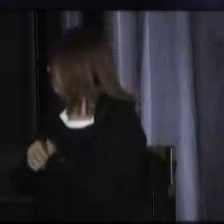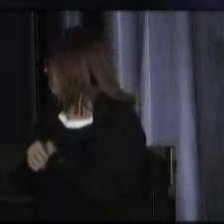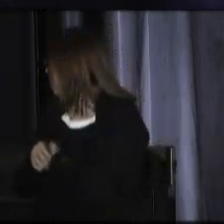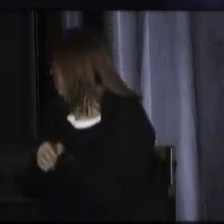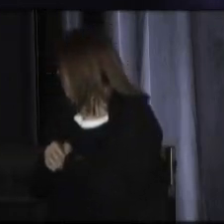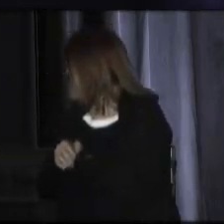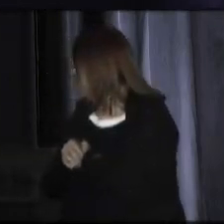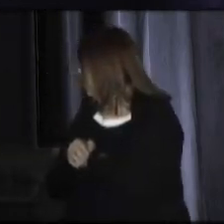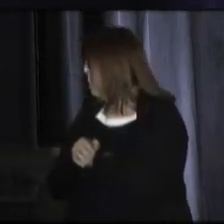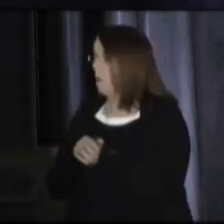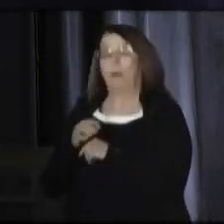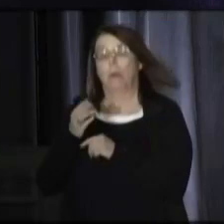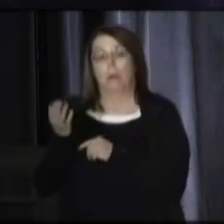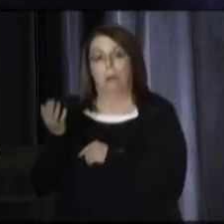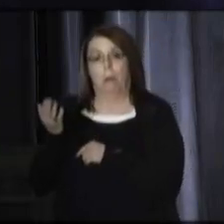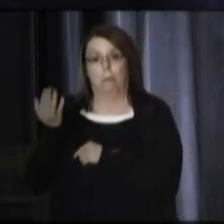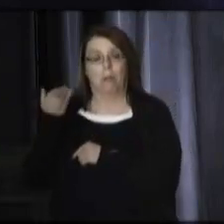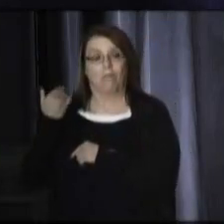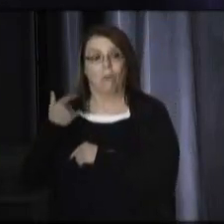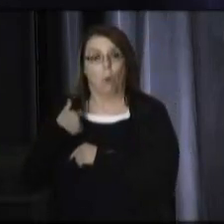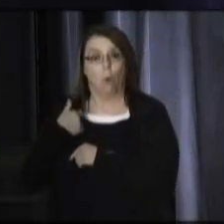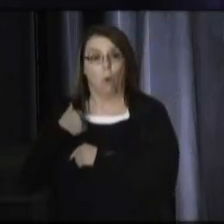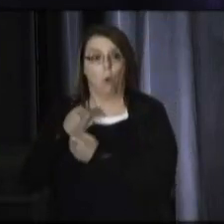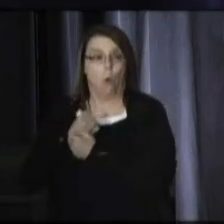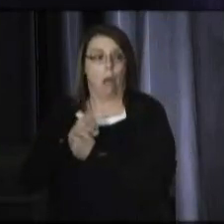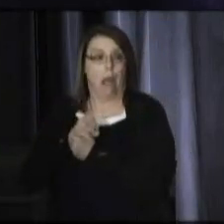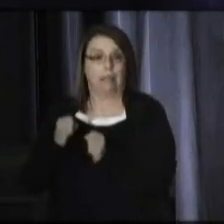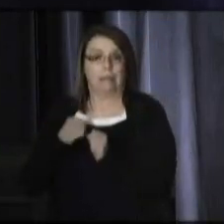Manila. I want to read, I